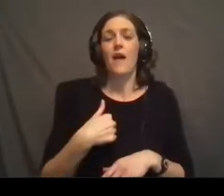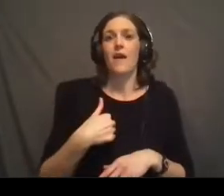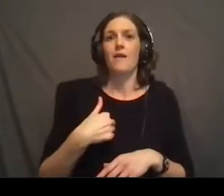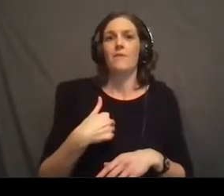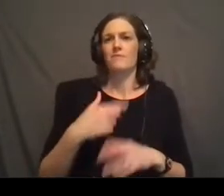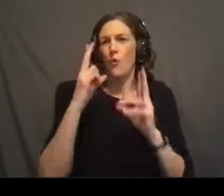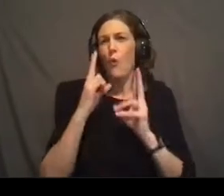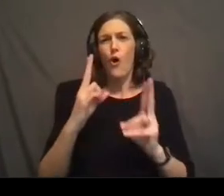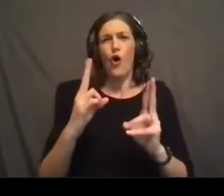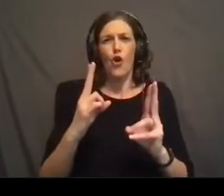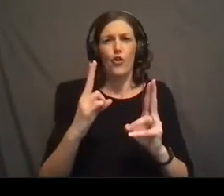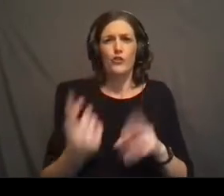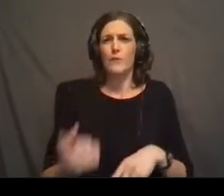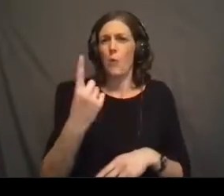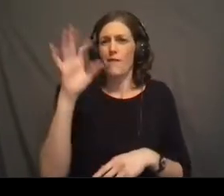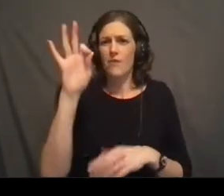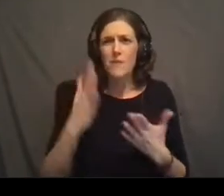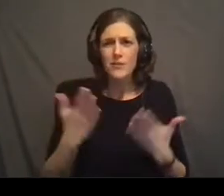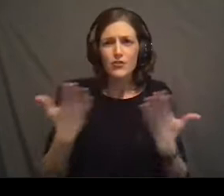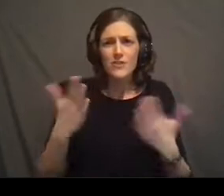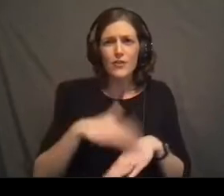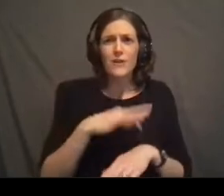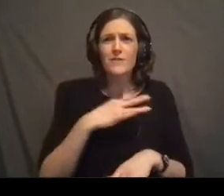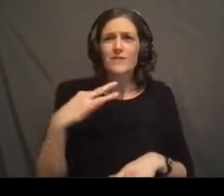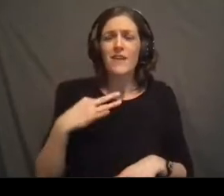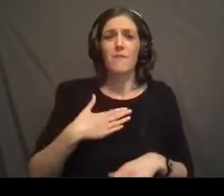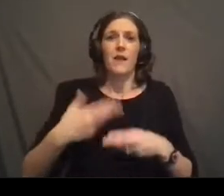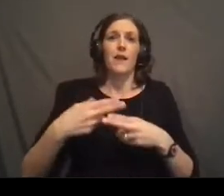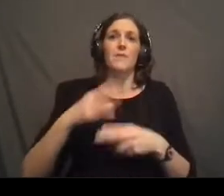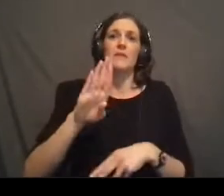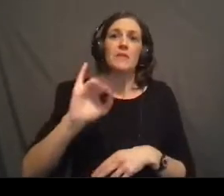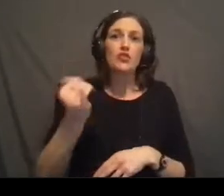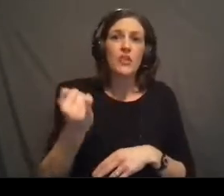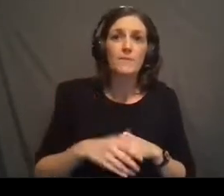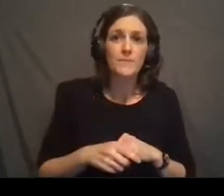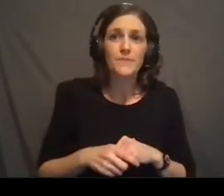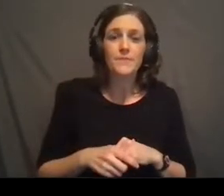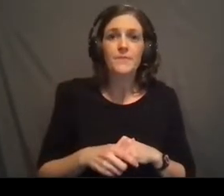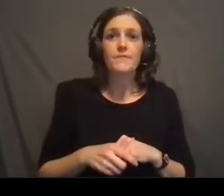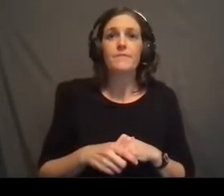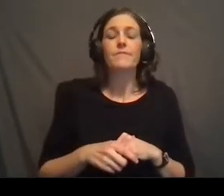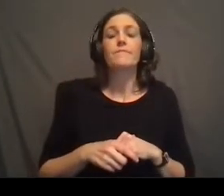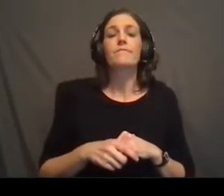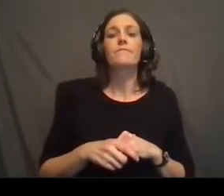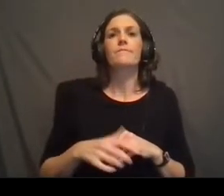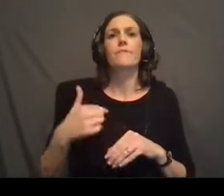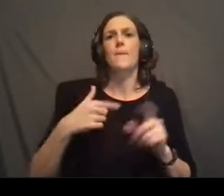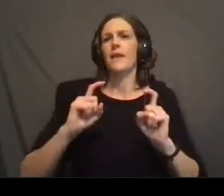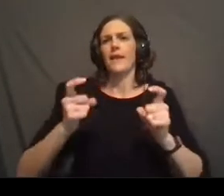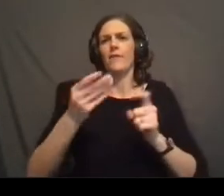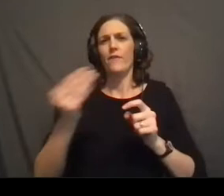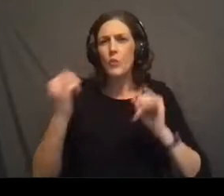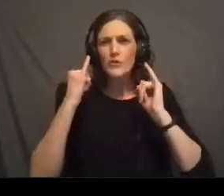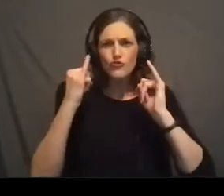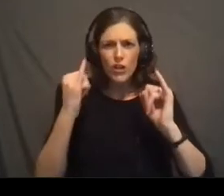so honored to be one of the pastors here on staff. My name is BJ, and I'm going to give a few